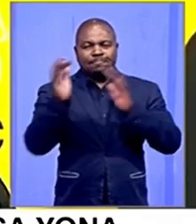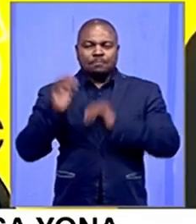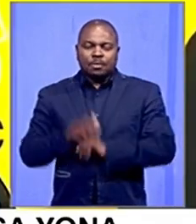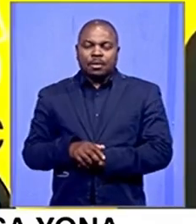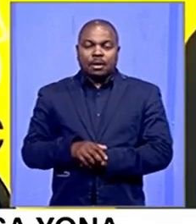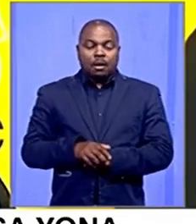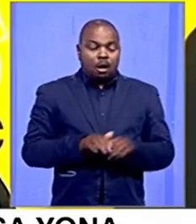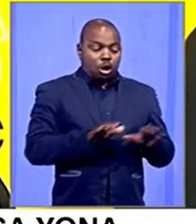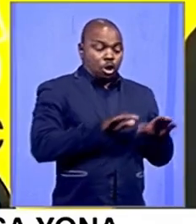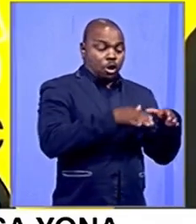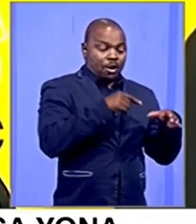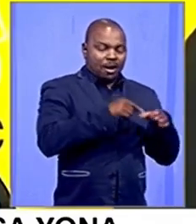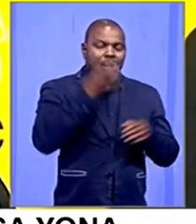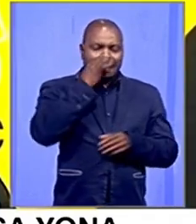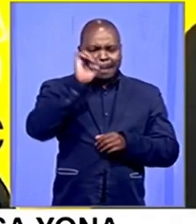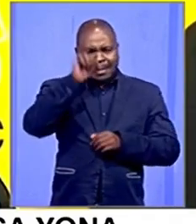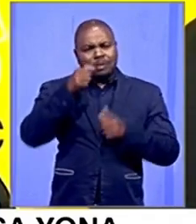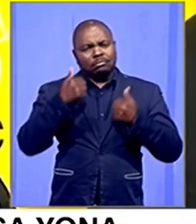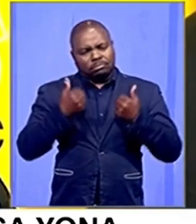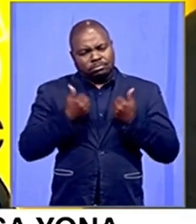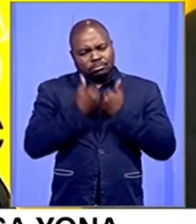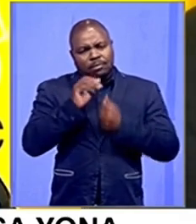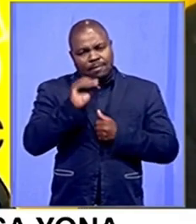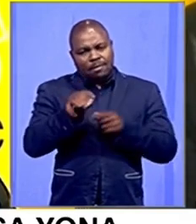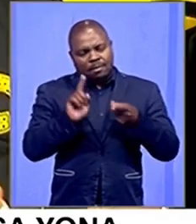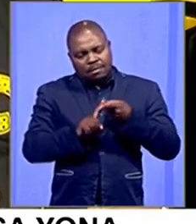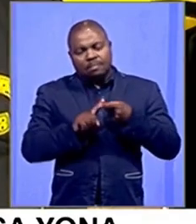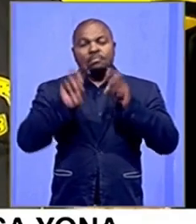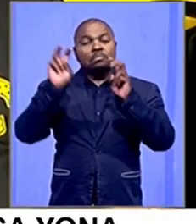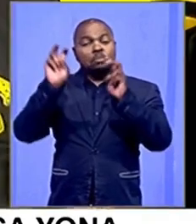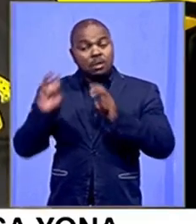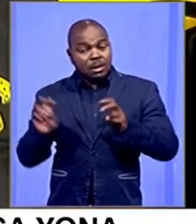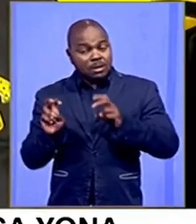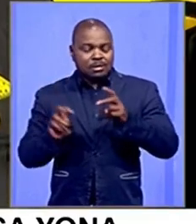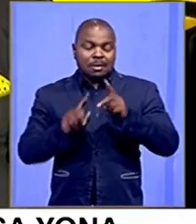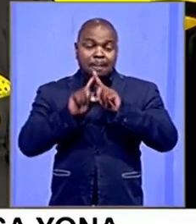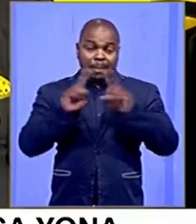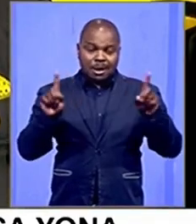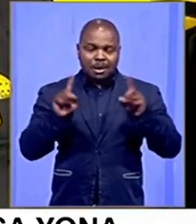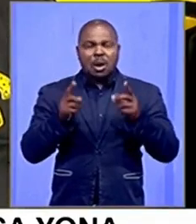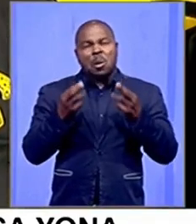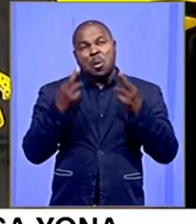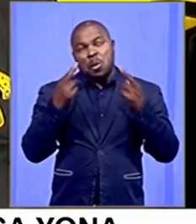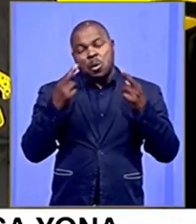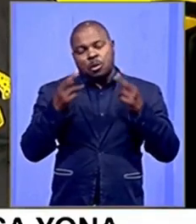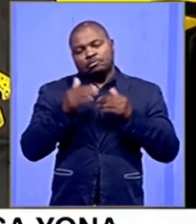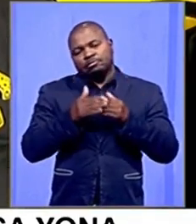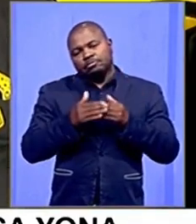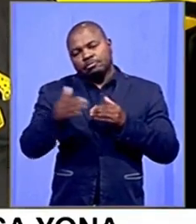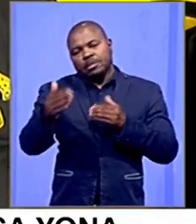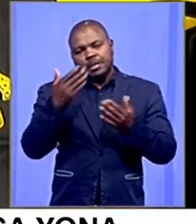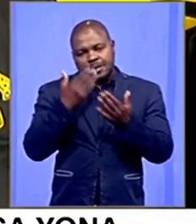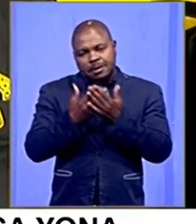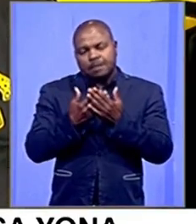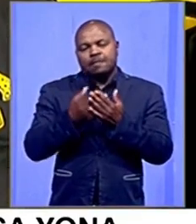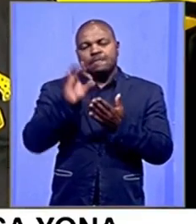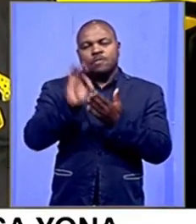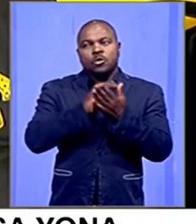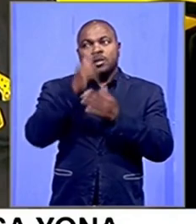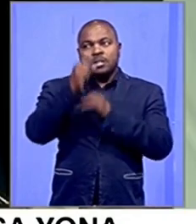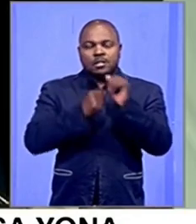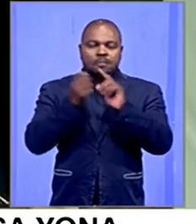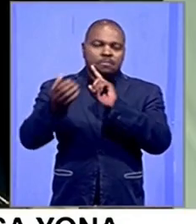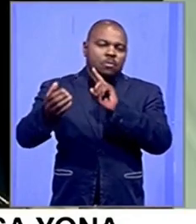Moga o re le ga go ena le diphepetso tsena tse kenyeletsang mathata a motlakase empa o na le tshepo ya gore o tla kgona gore o gape dikgetho sa